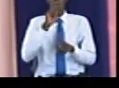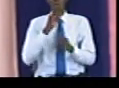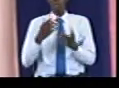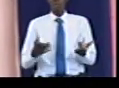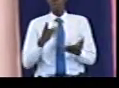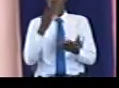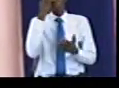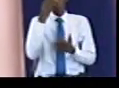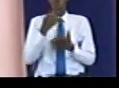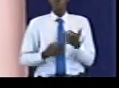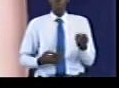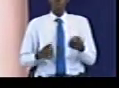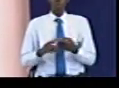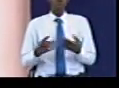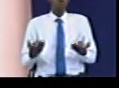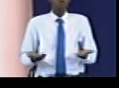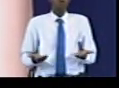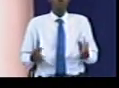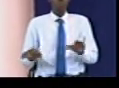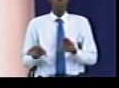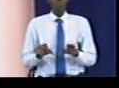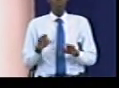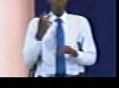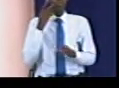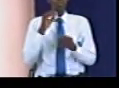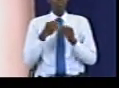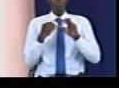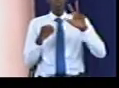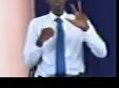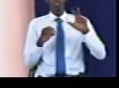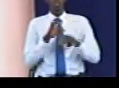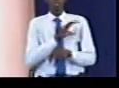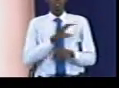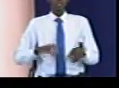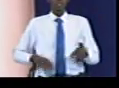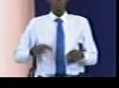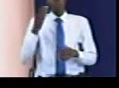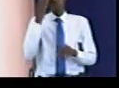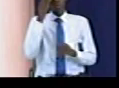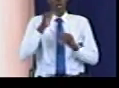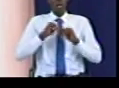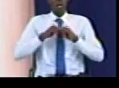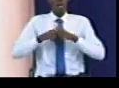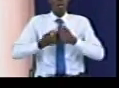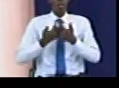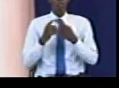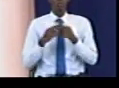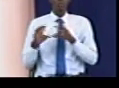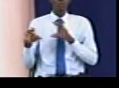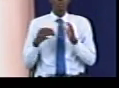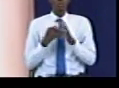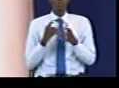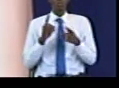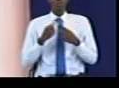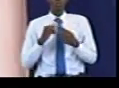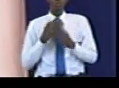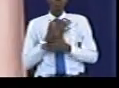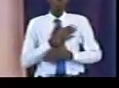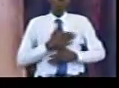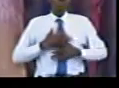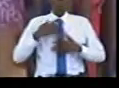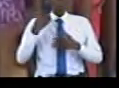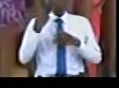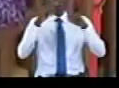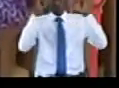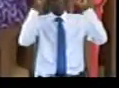to do. Number three, he knew how to do it, that it will please the Father. And he used the appropriate method.